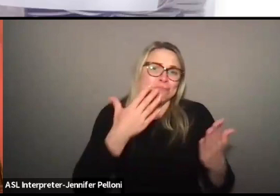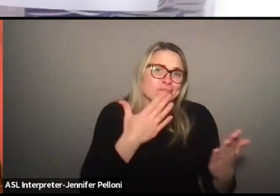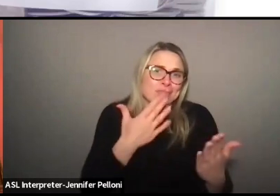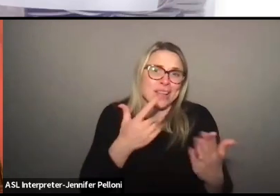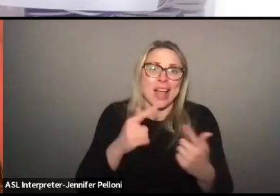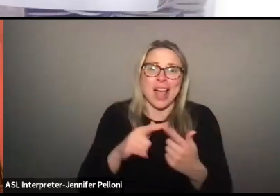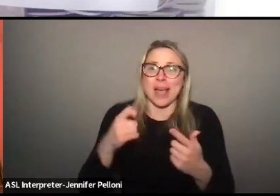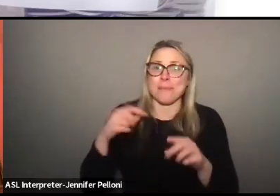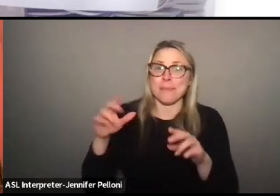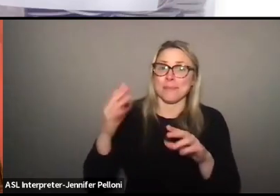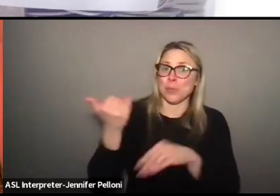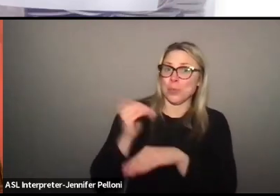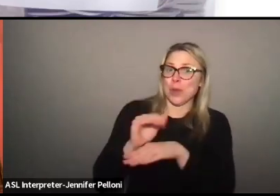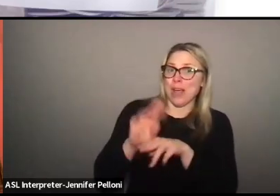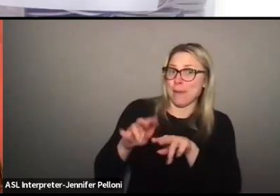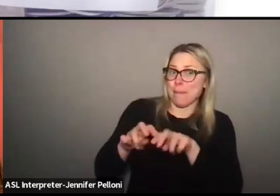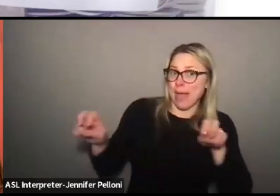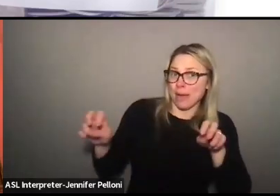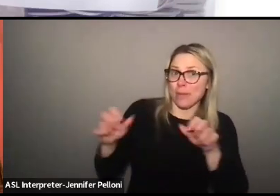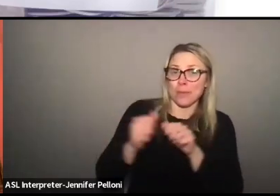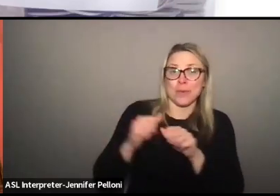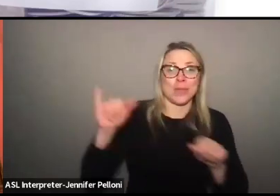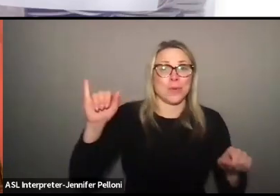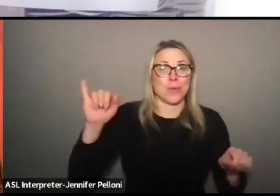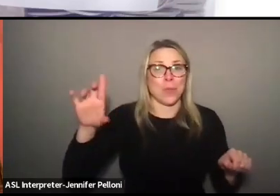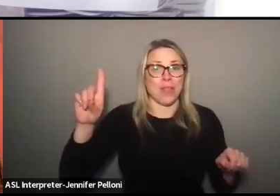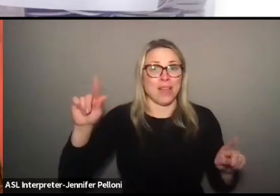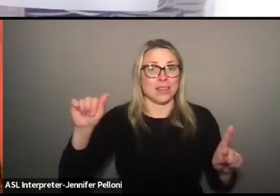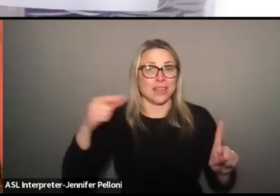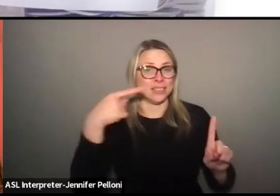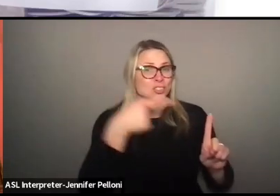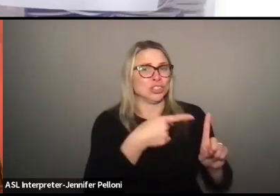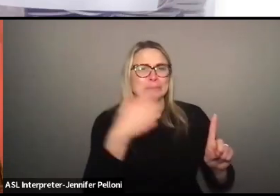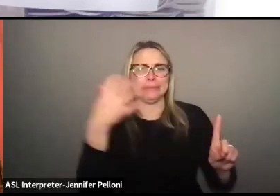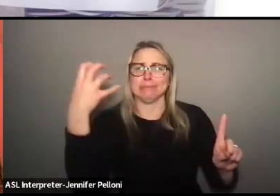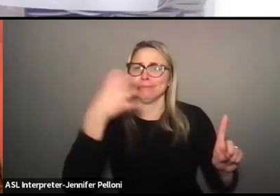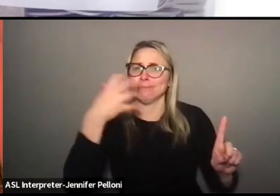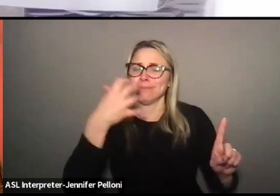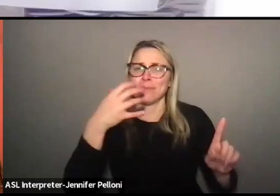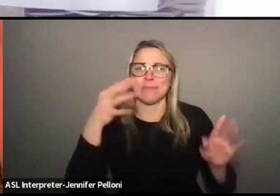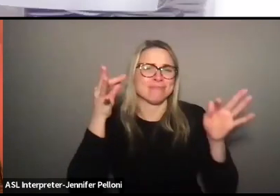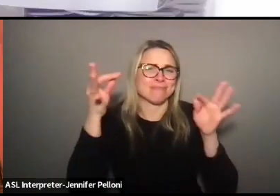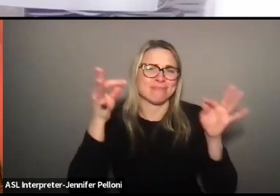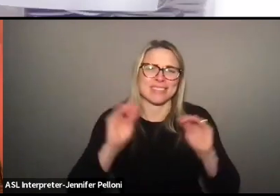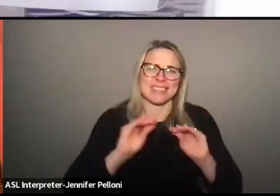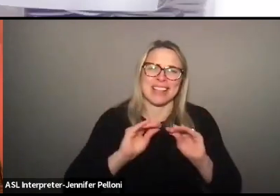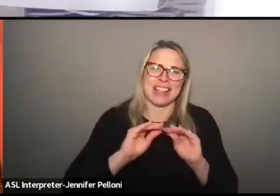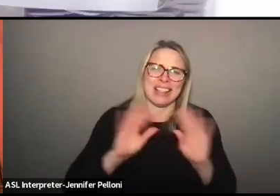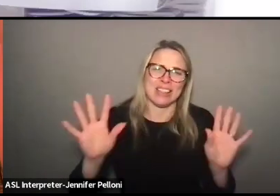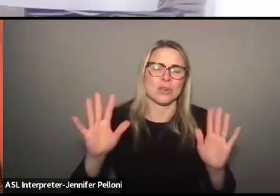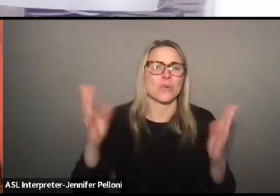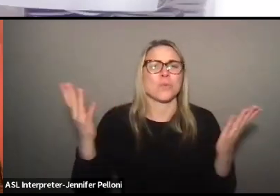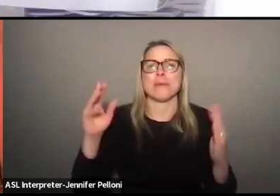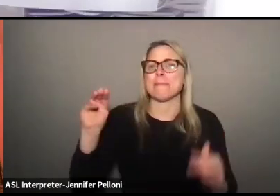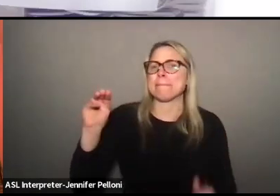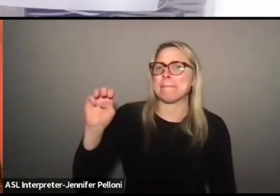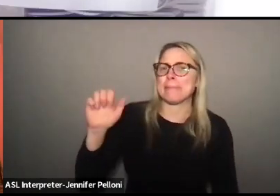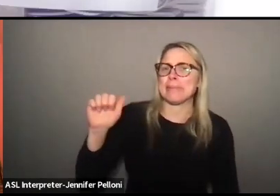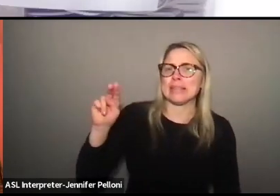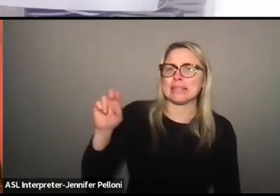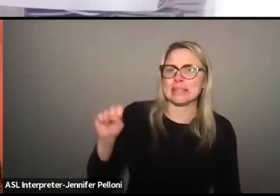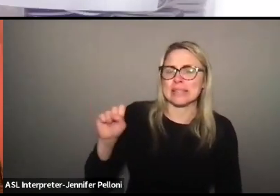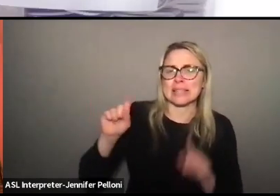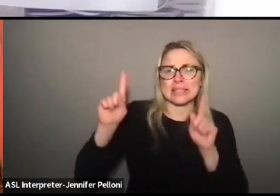on a panel presentation with Yolanda, because she does such an amazing job of explaining means tested benefits